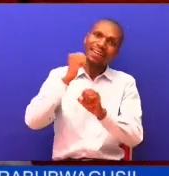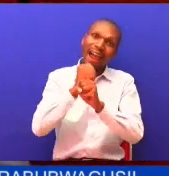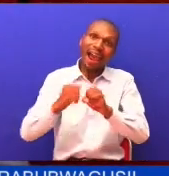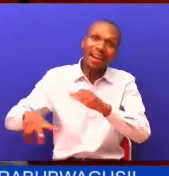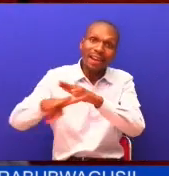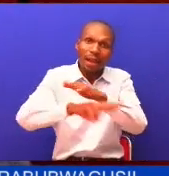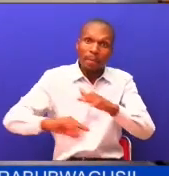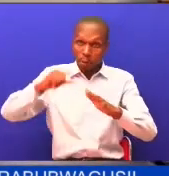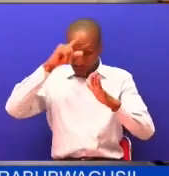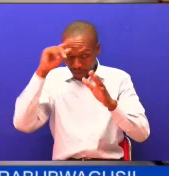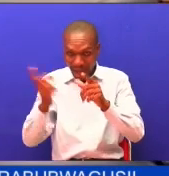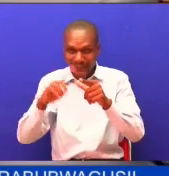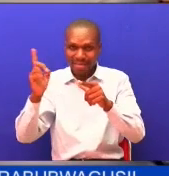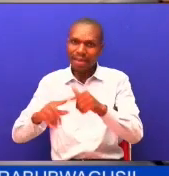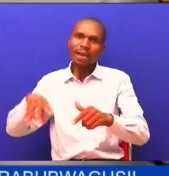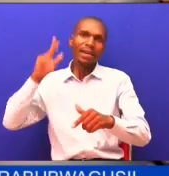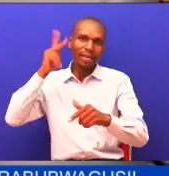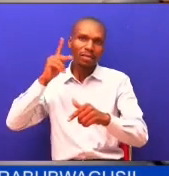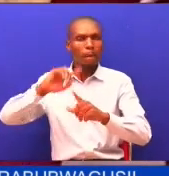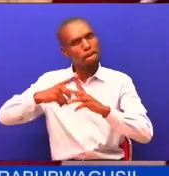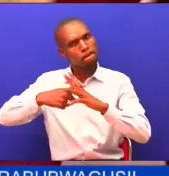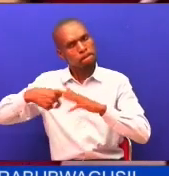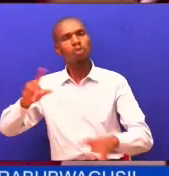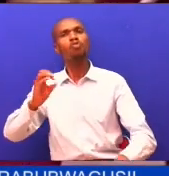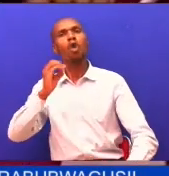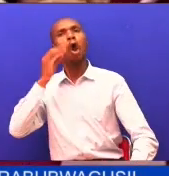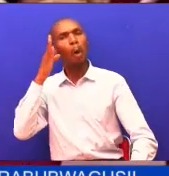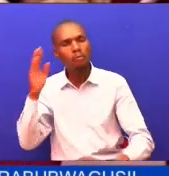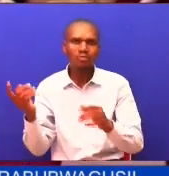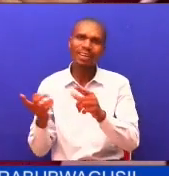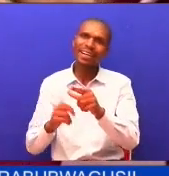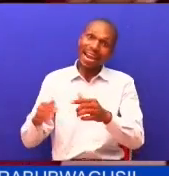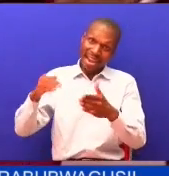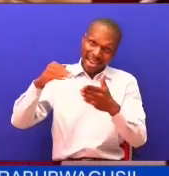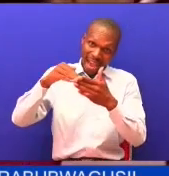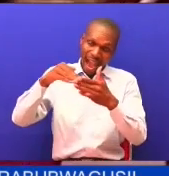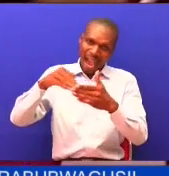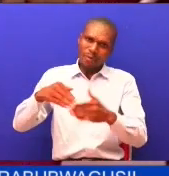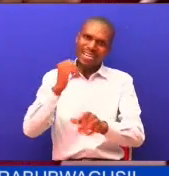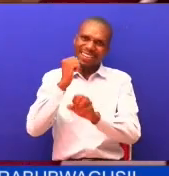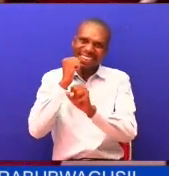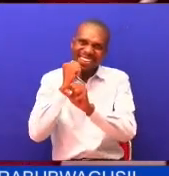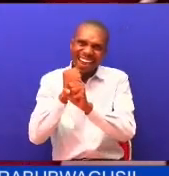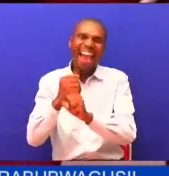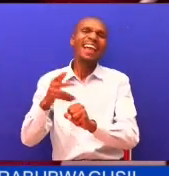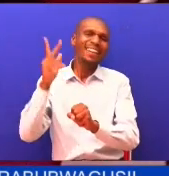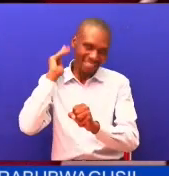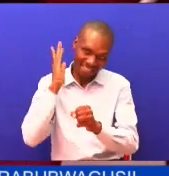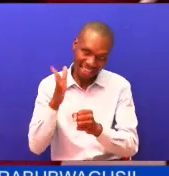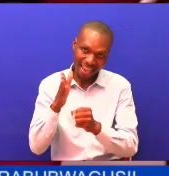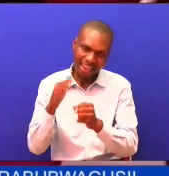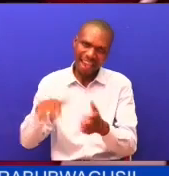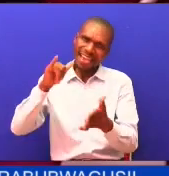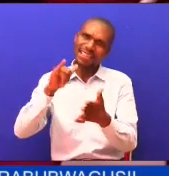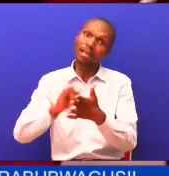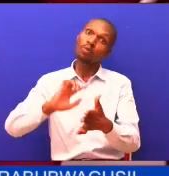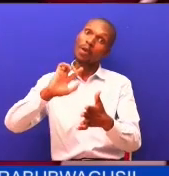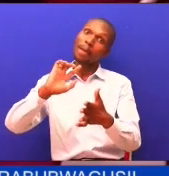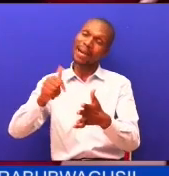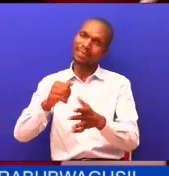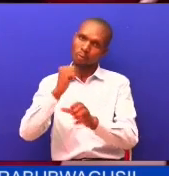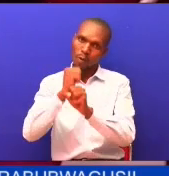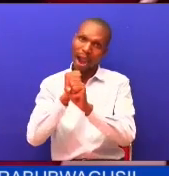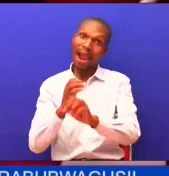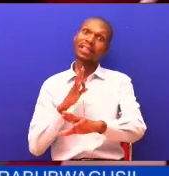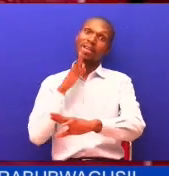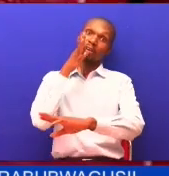Governor Monda home. We are faced with a case here that we must determine the future